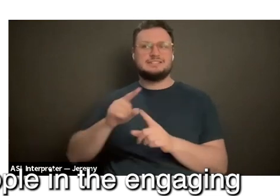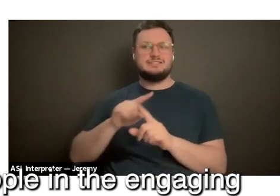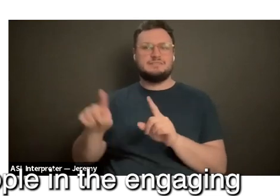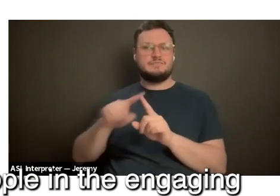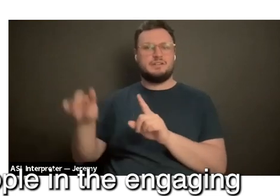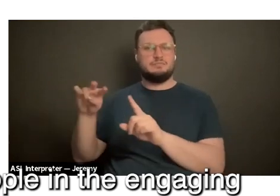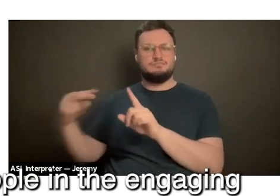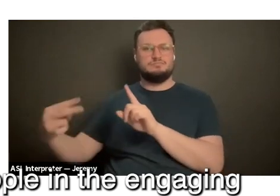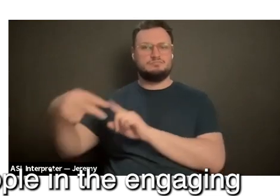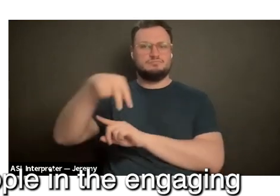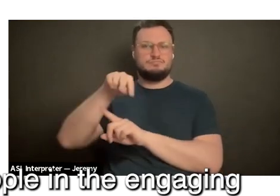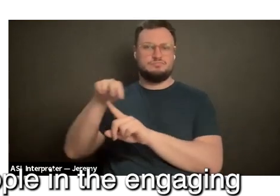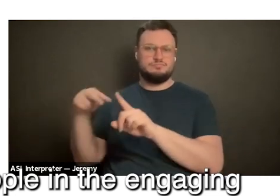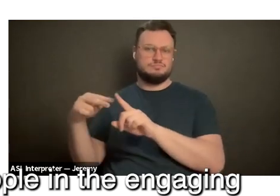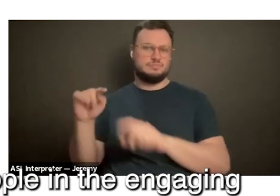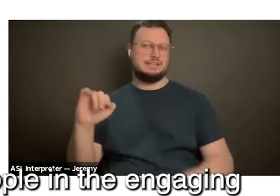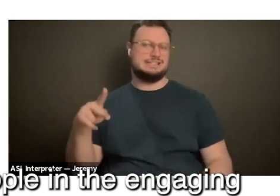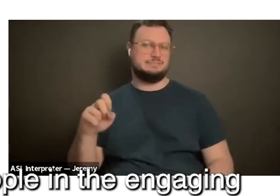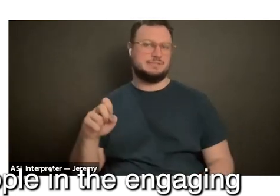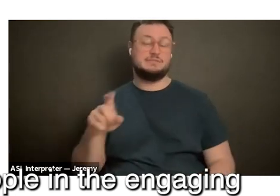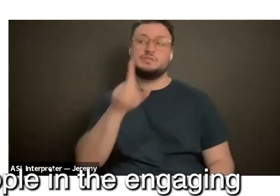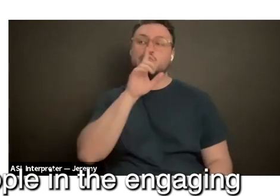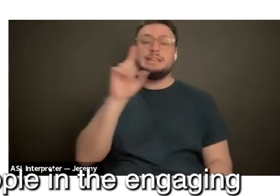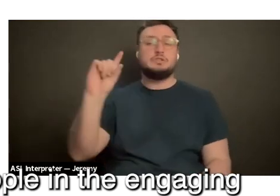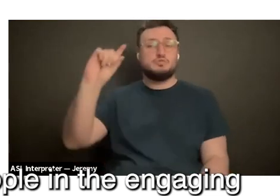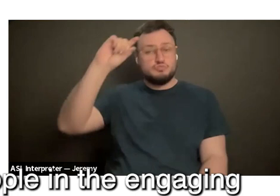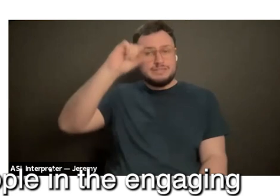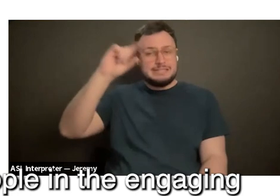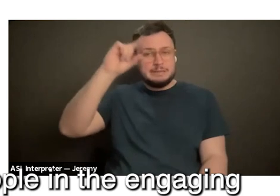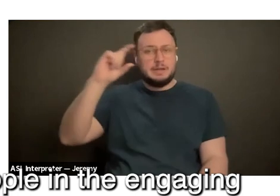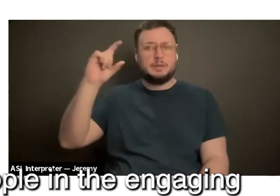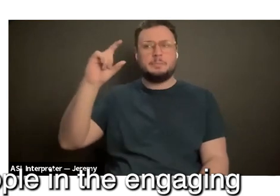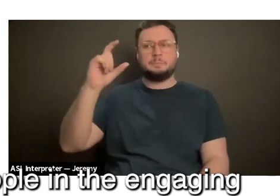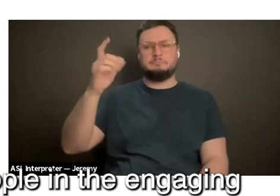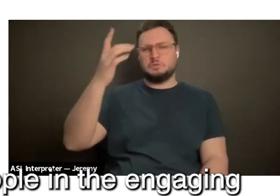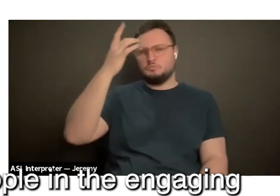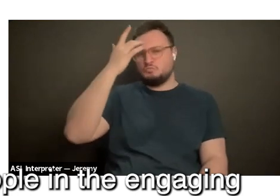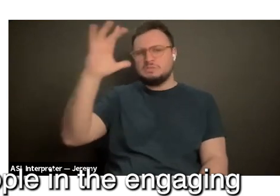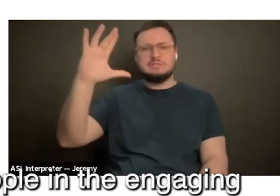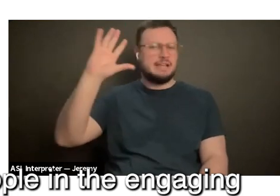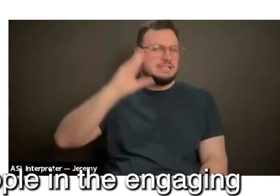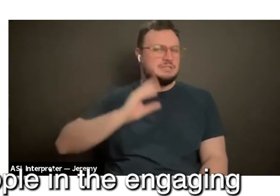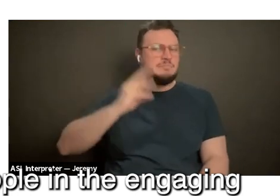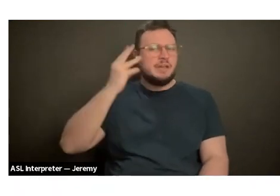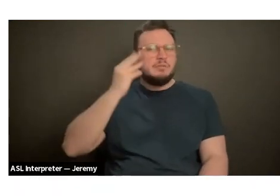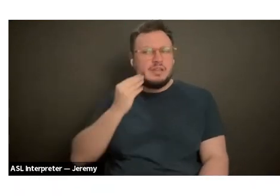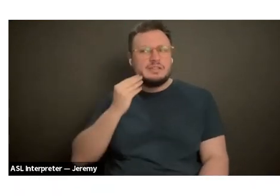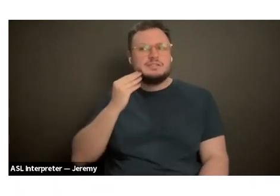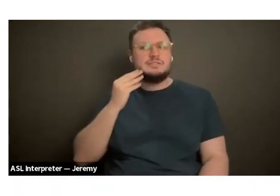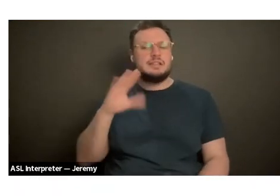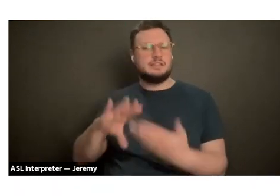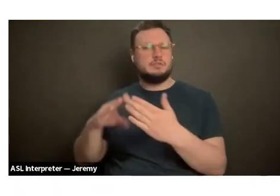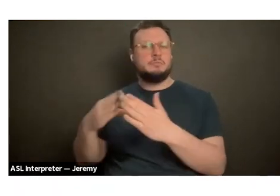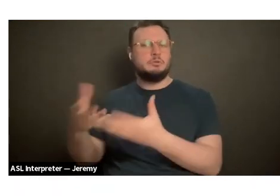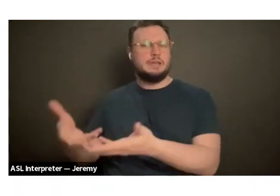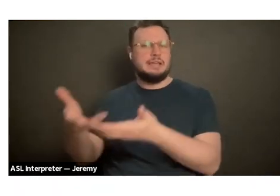community, engaging with there's so much wisdom and richness within the community itself. I think that's really, really important. And just,